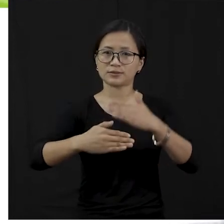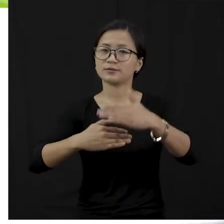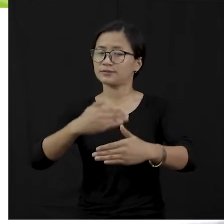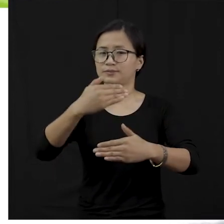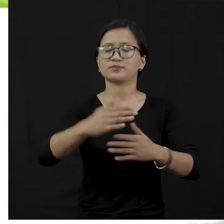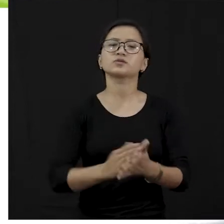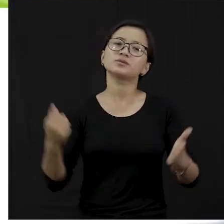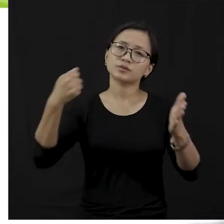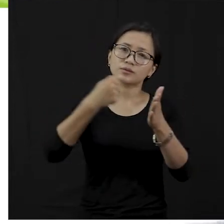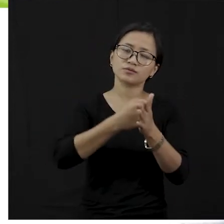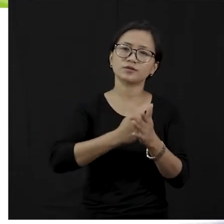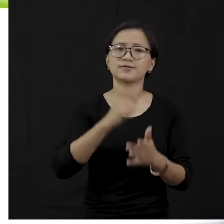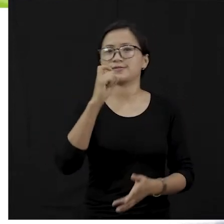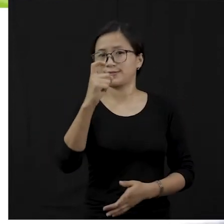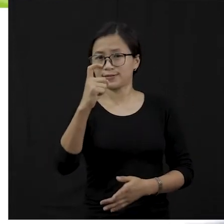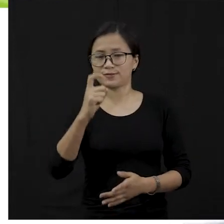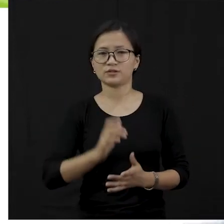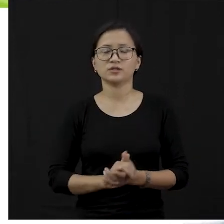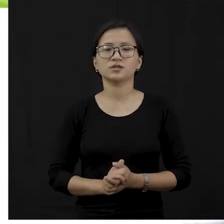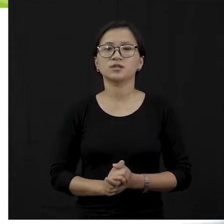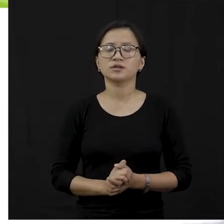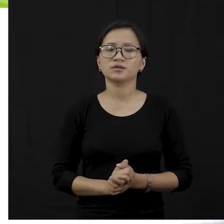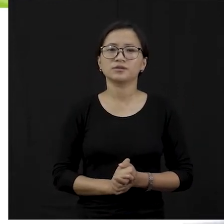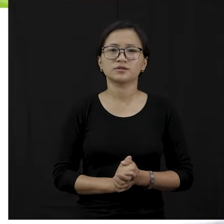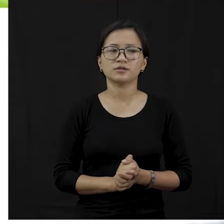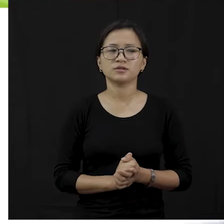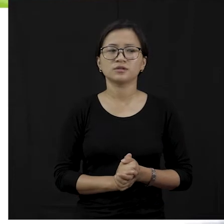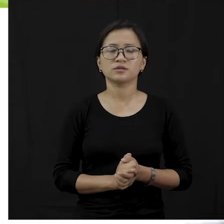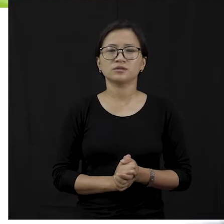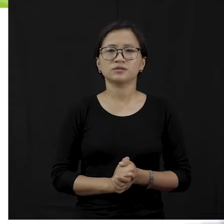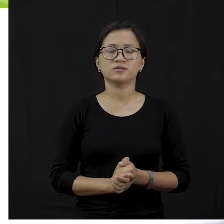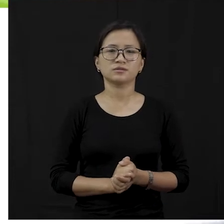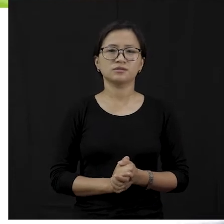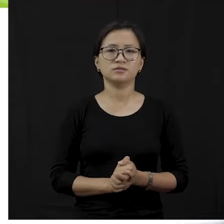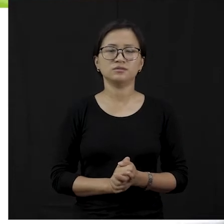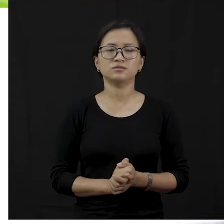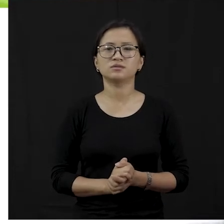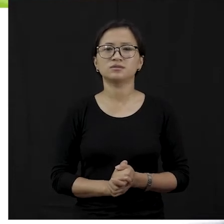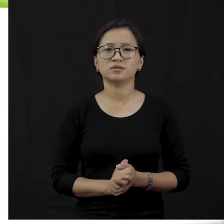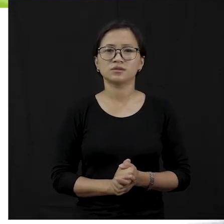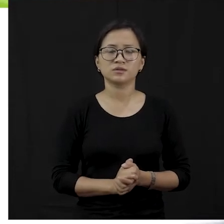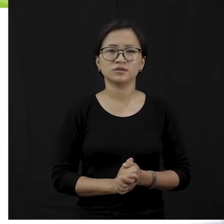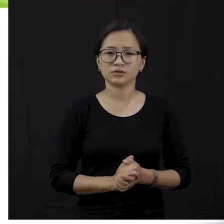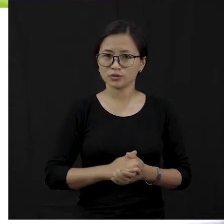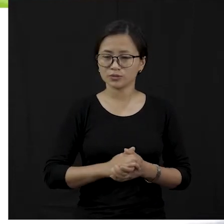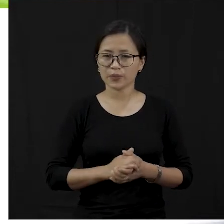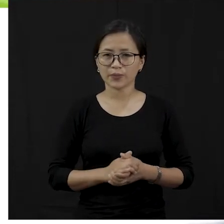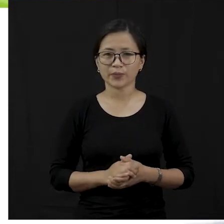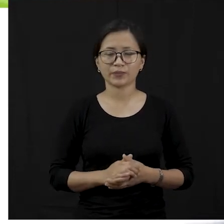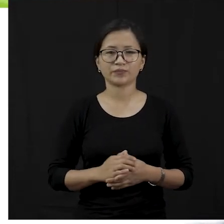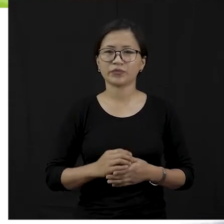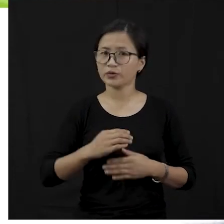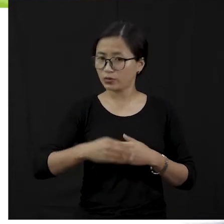you reach 7. You reach 7. Okay? Go forward